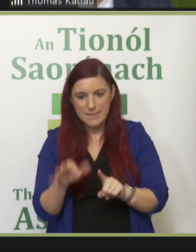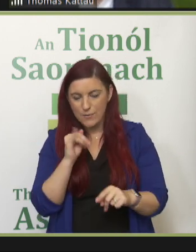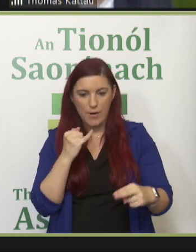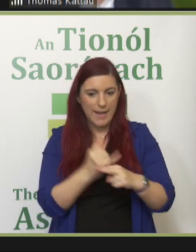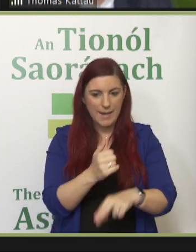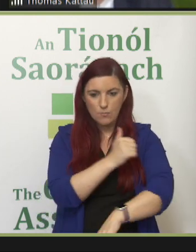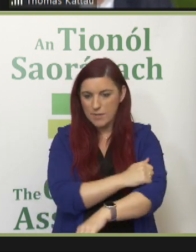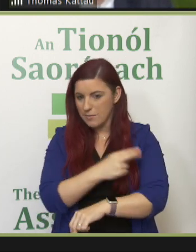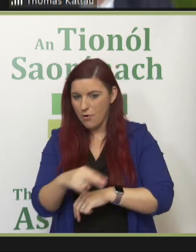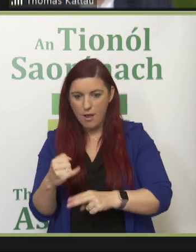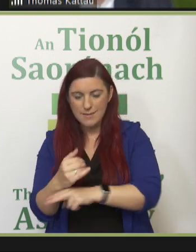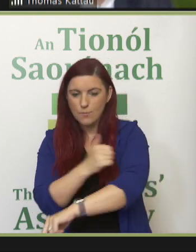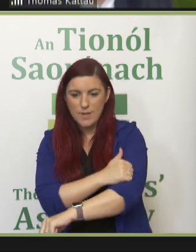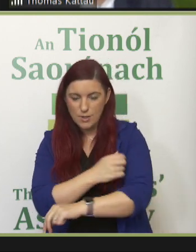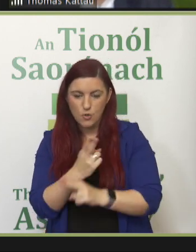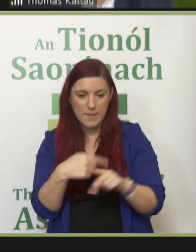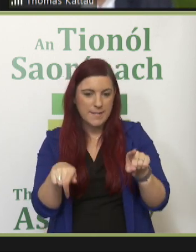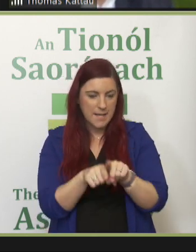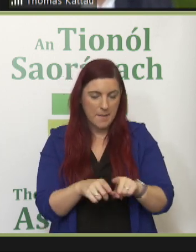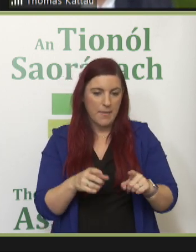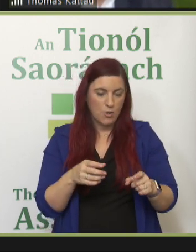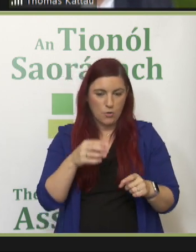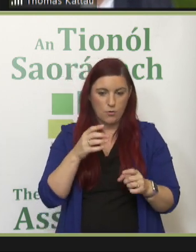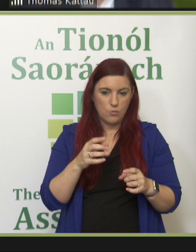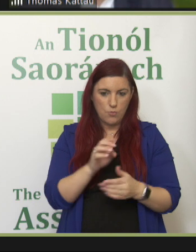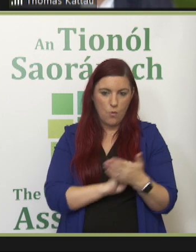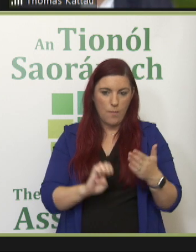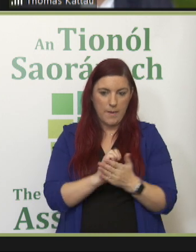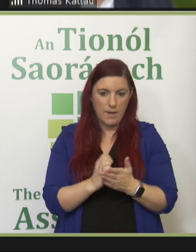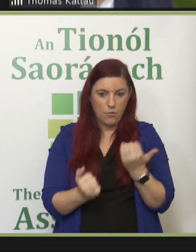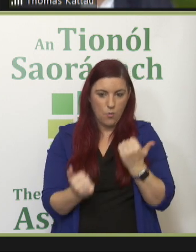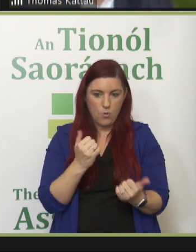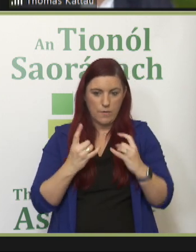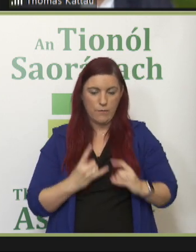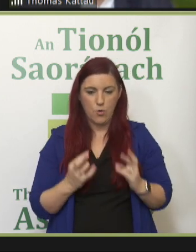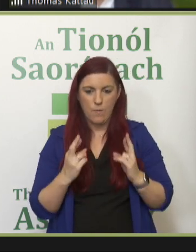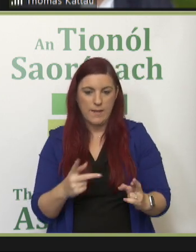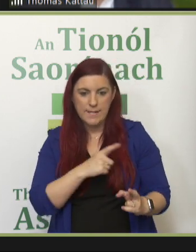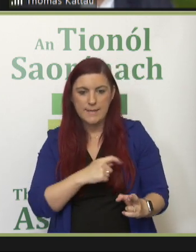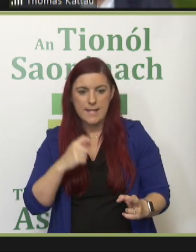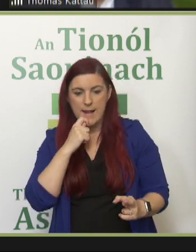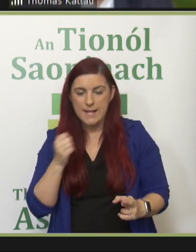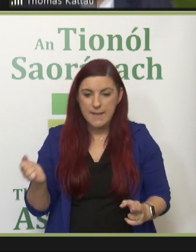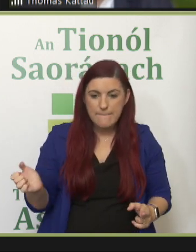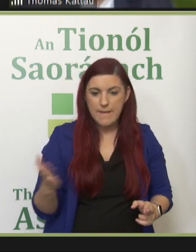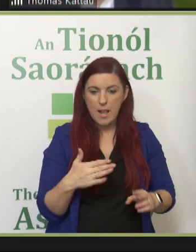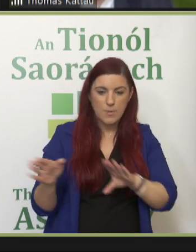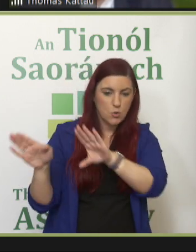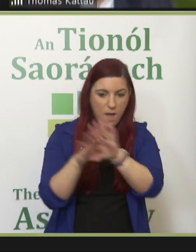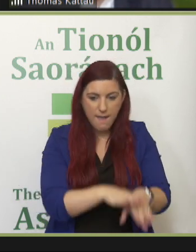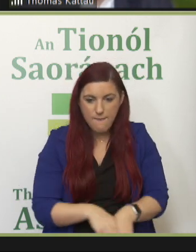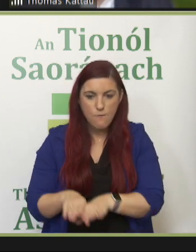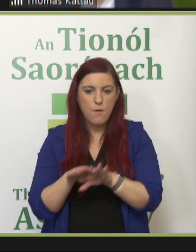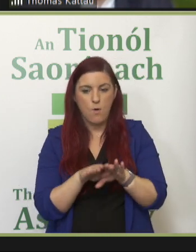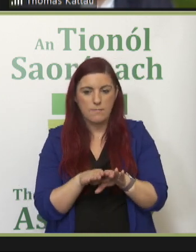The principle established by the European Court of Human Rights is the same medical care which is available to the population must be